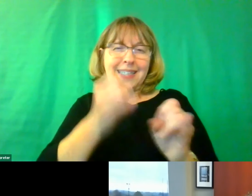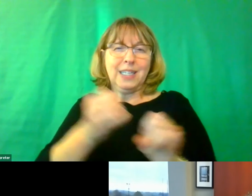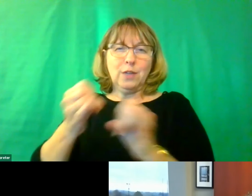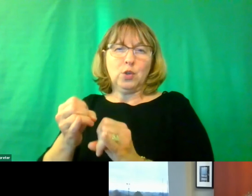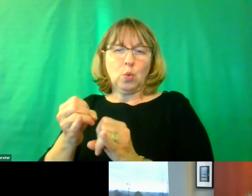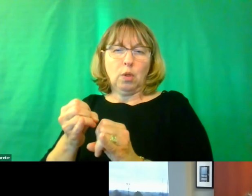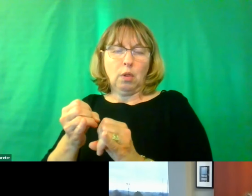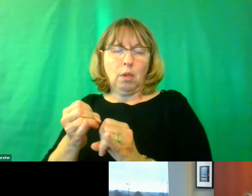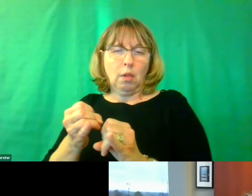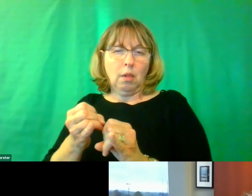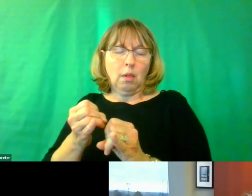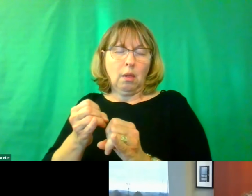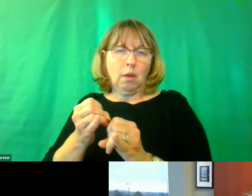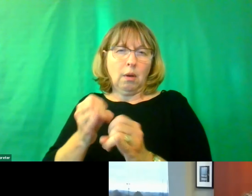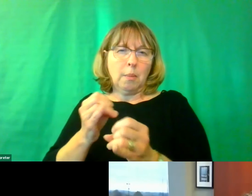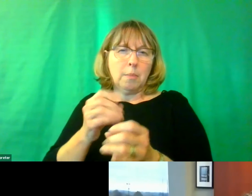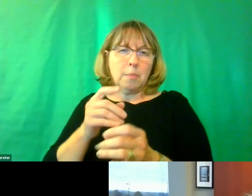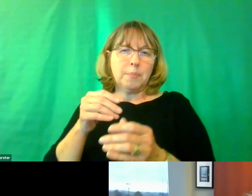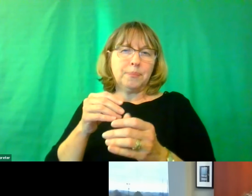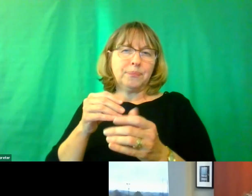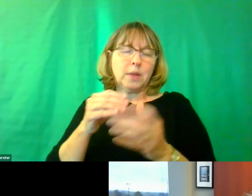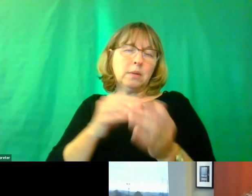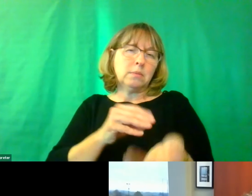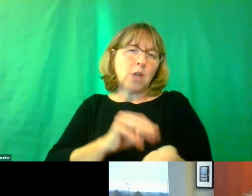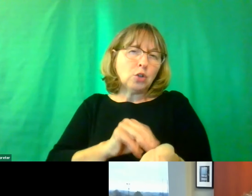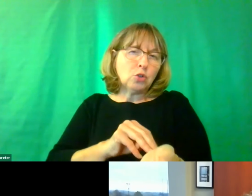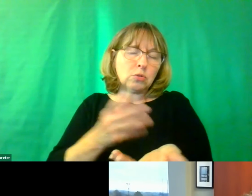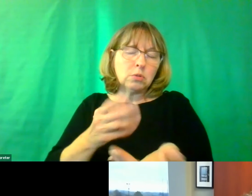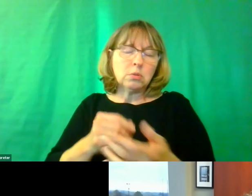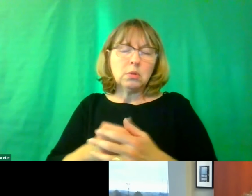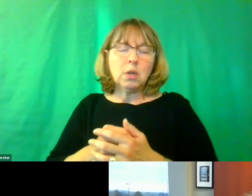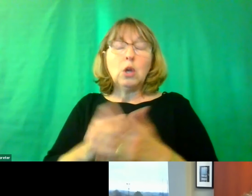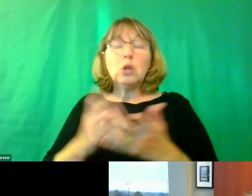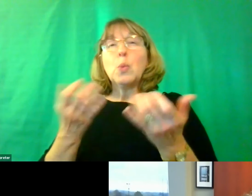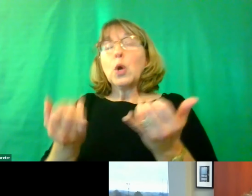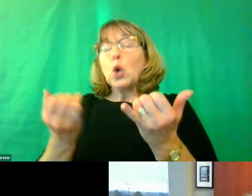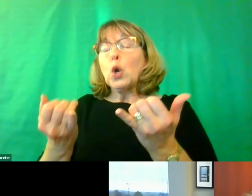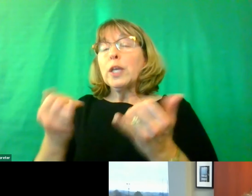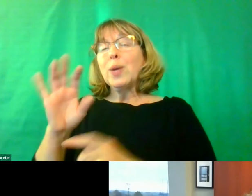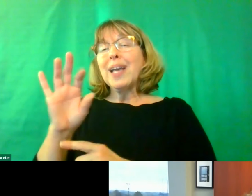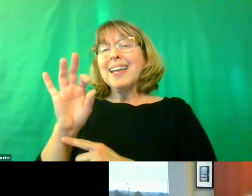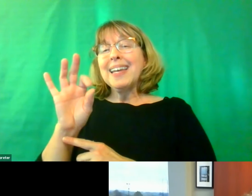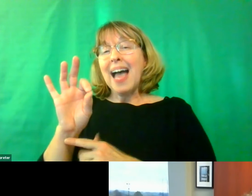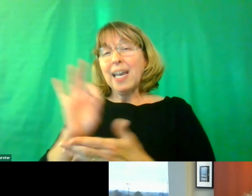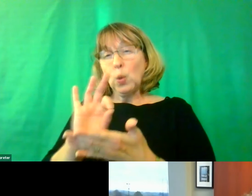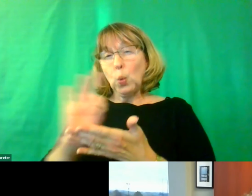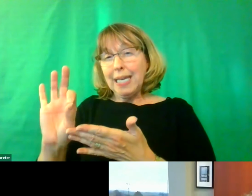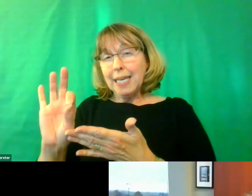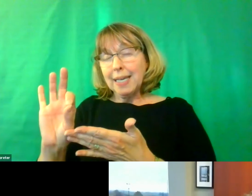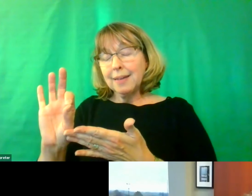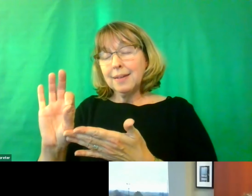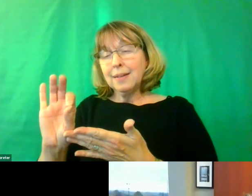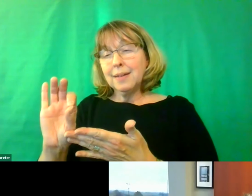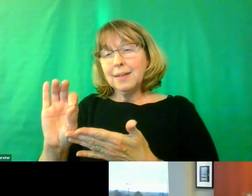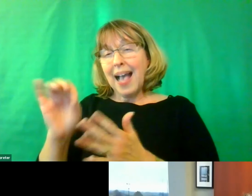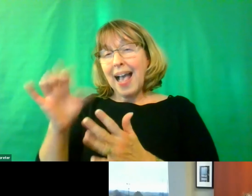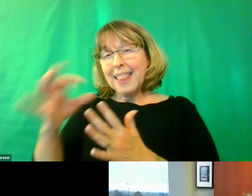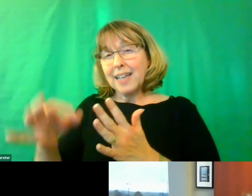Pediatrics, Obstetrics and Gynecology and Family Medicine, a 9-week elective on maternal